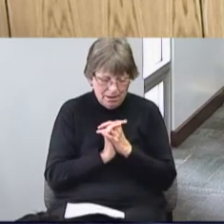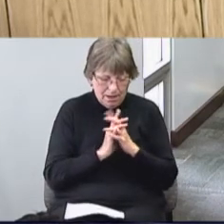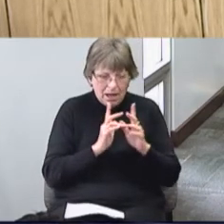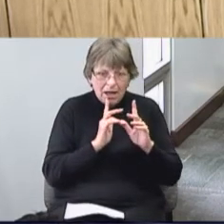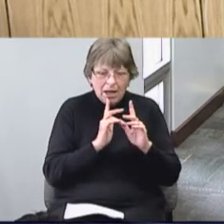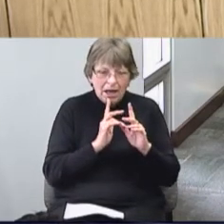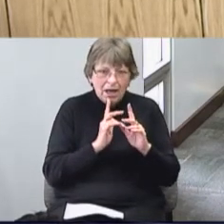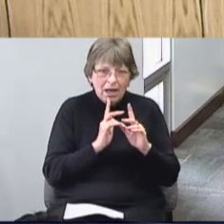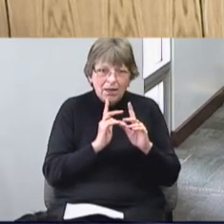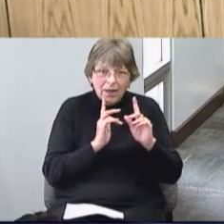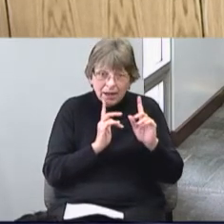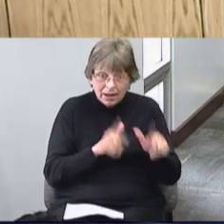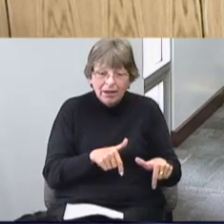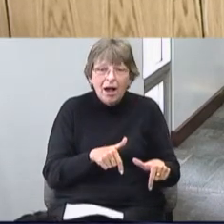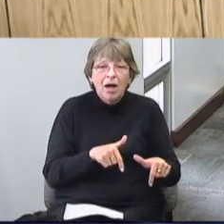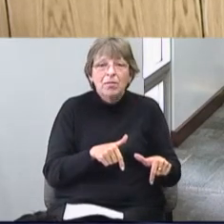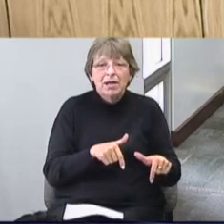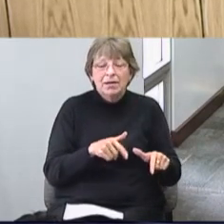Mayor.